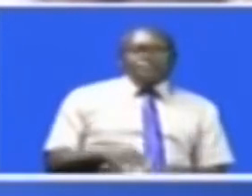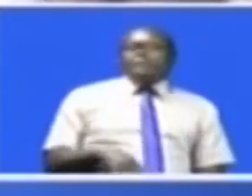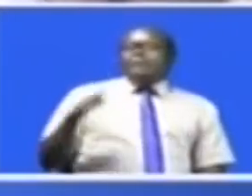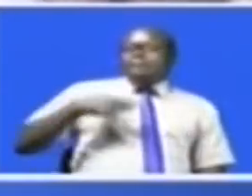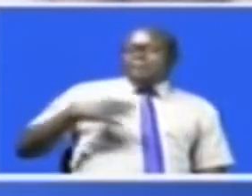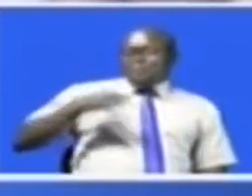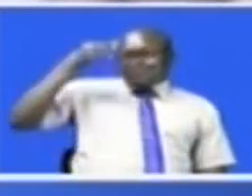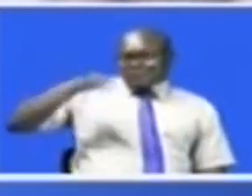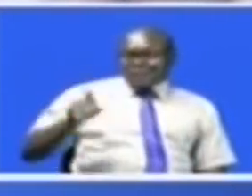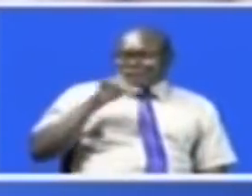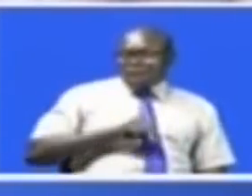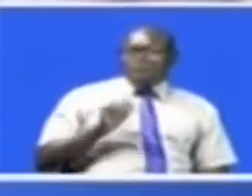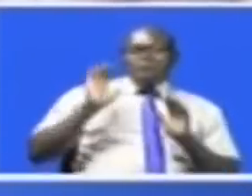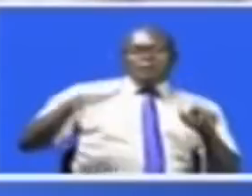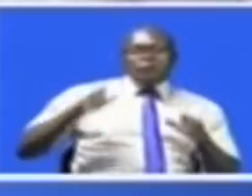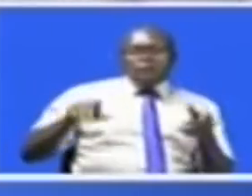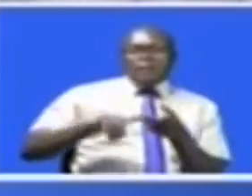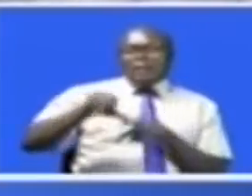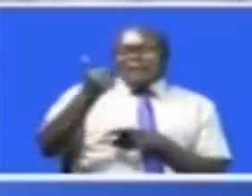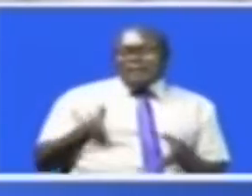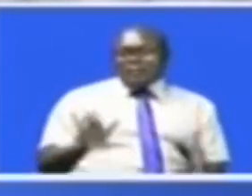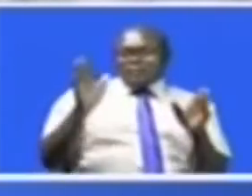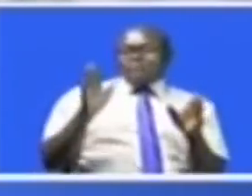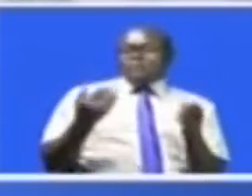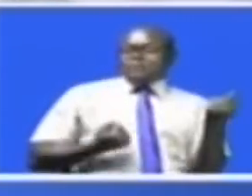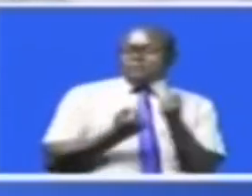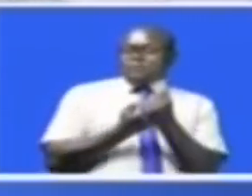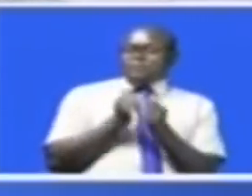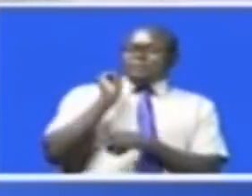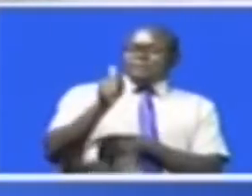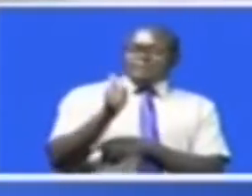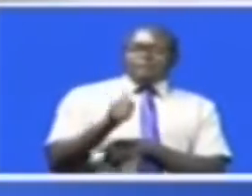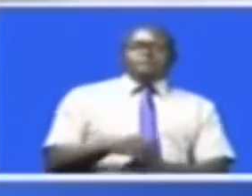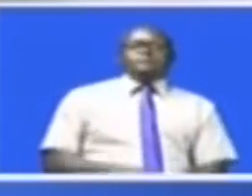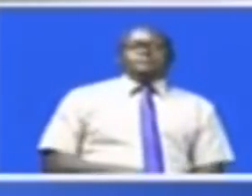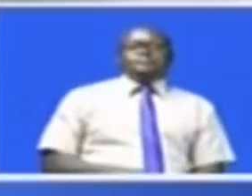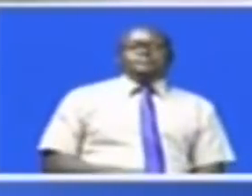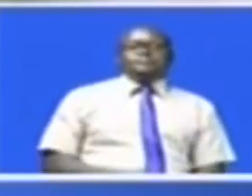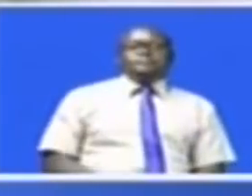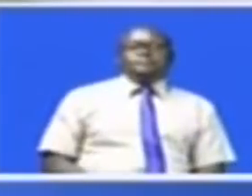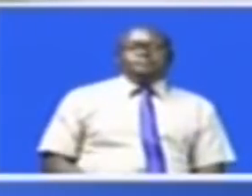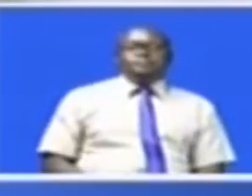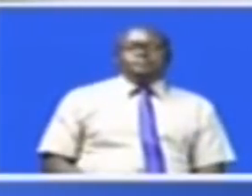locals have resorted to farming and other sources of income generating activities. Mary Mwoki, KTN News.